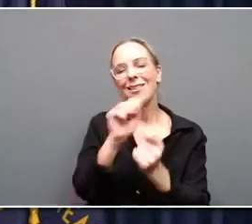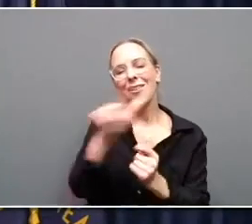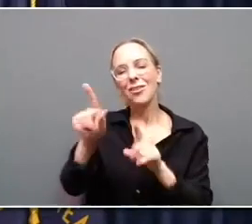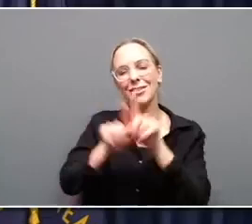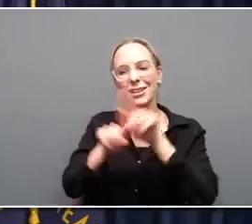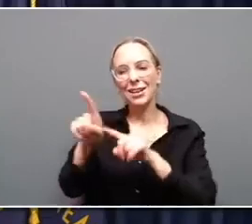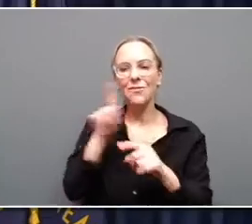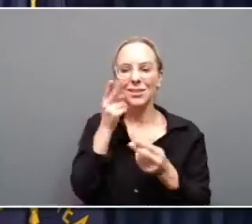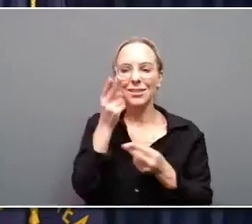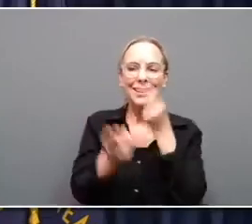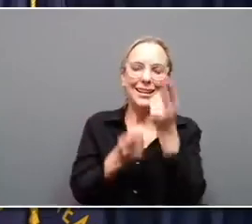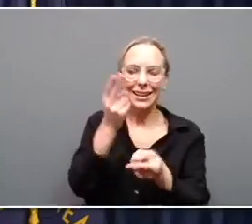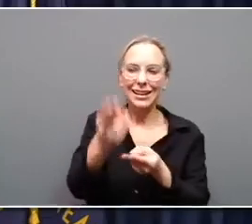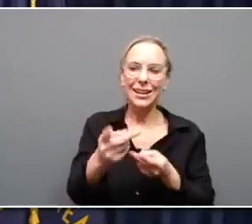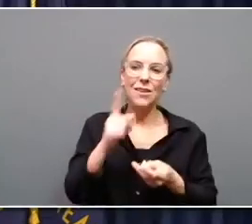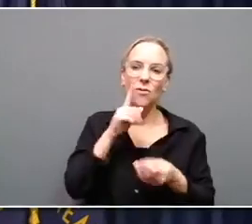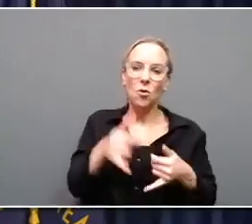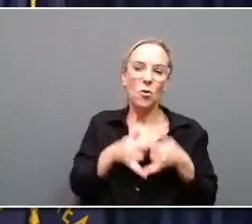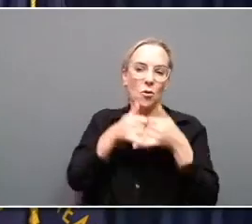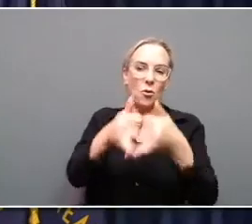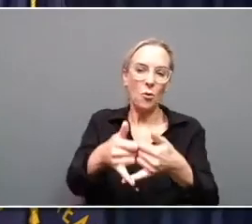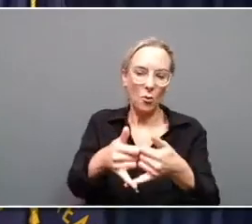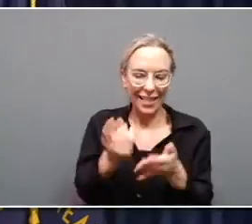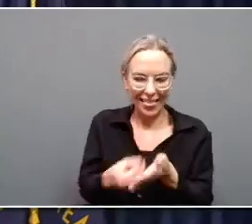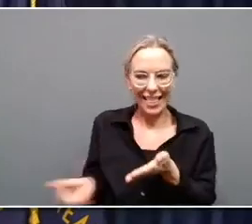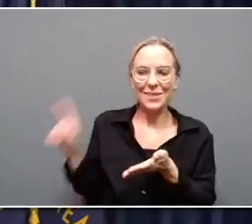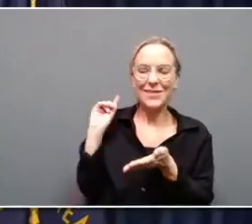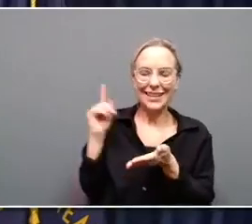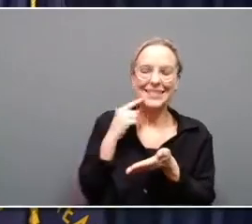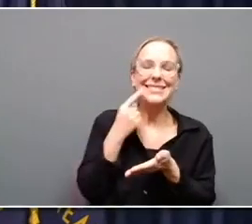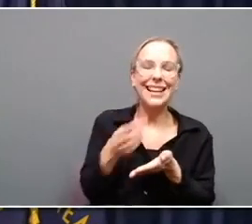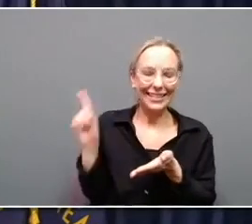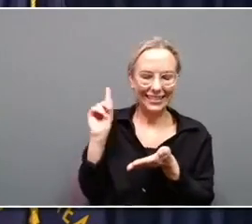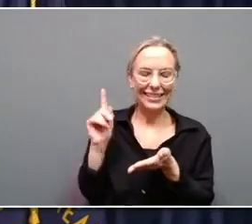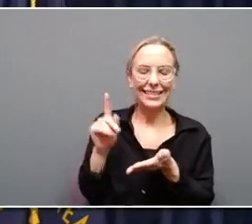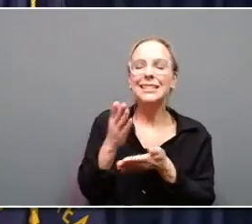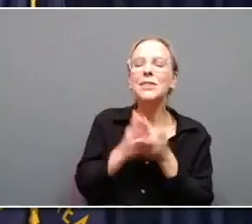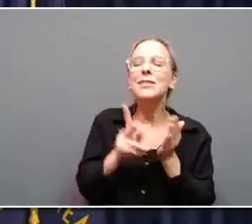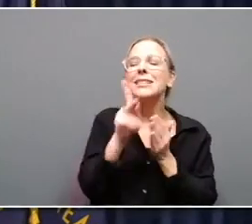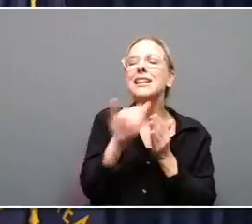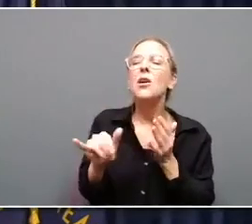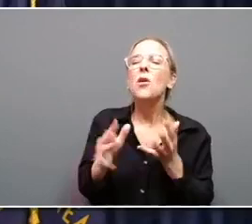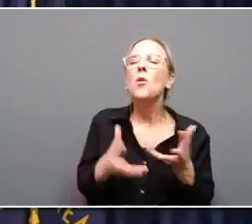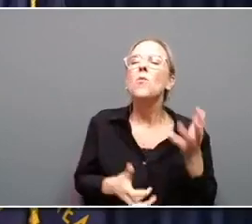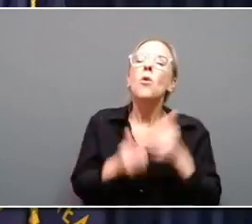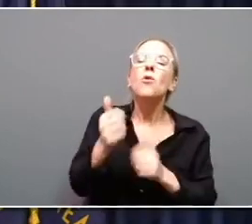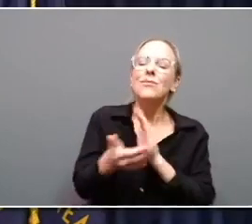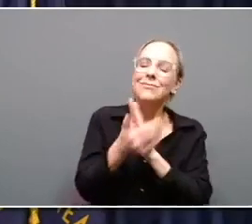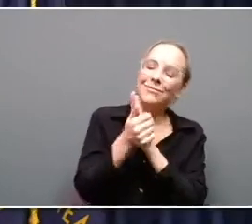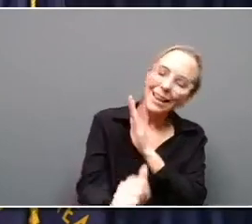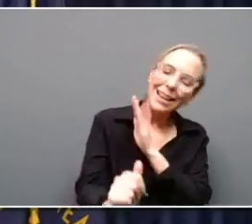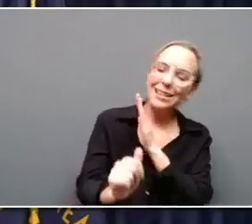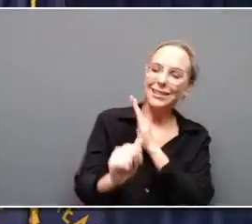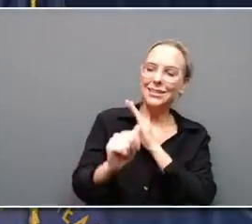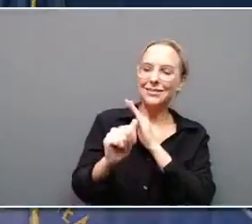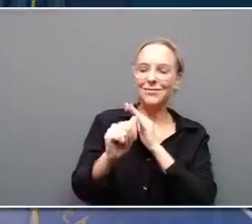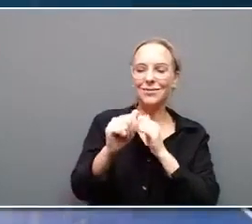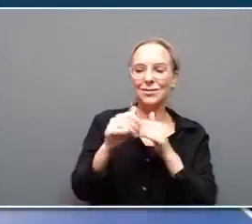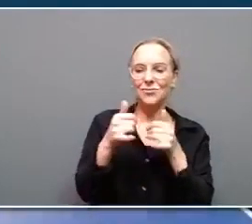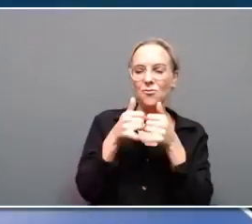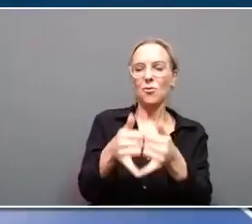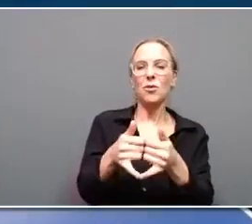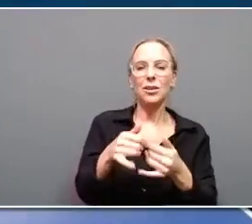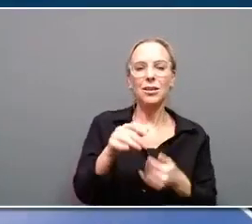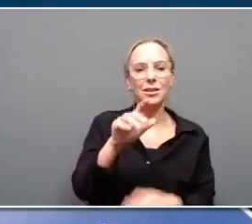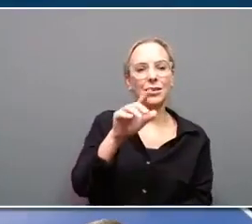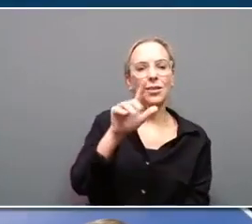2024 Grammy Awards were announced last week, and some of Kentucky's most talented artists are leading the way. First, Lawrence County's